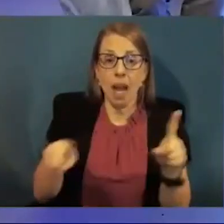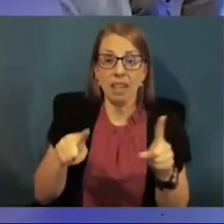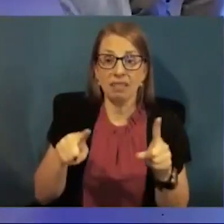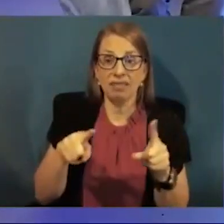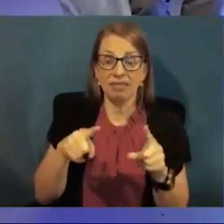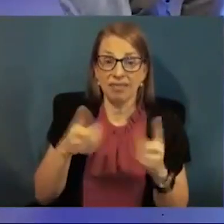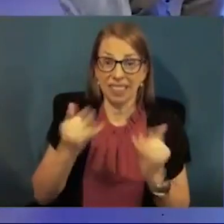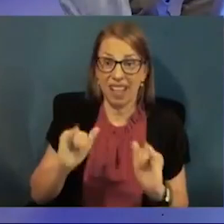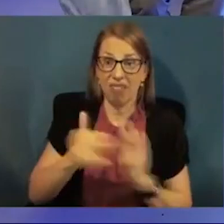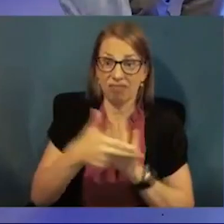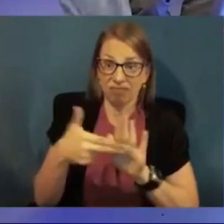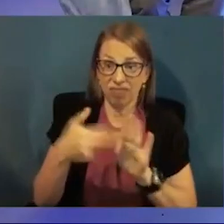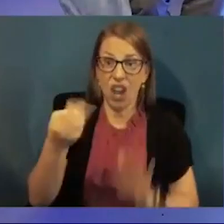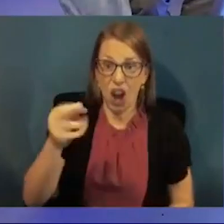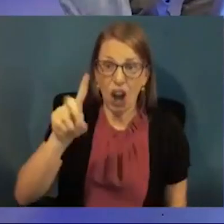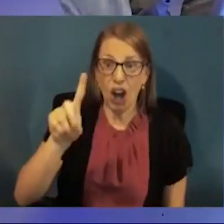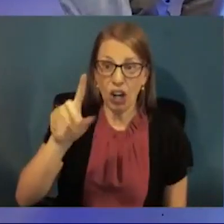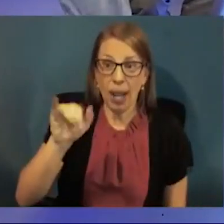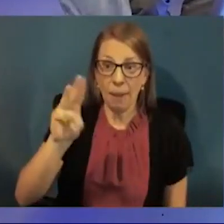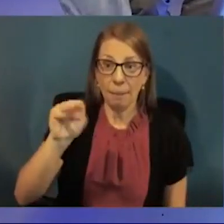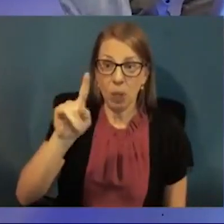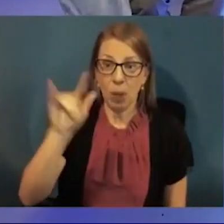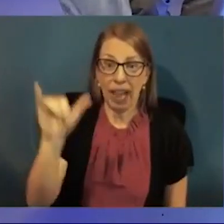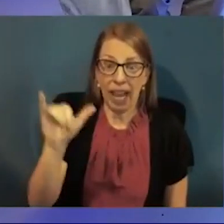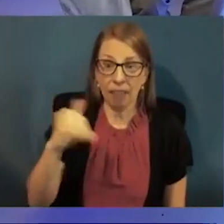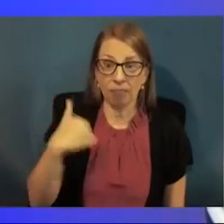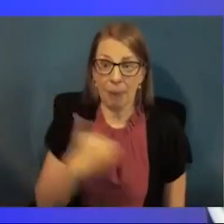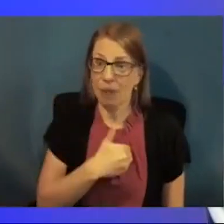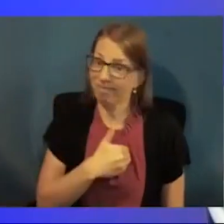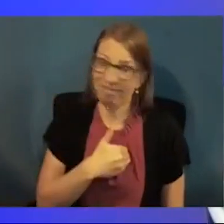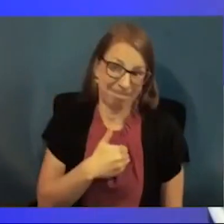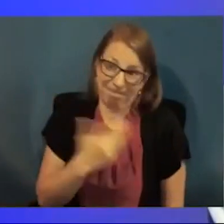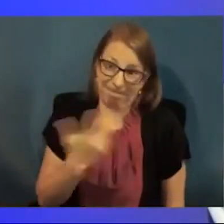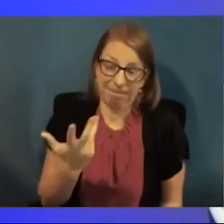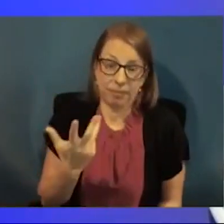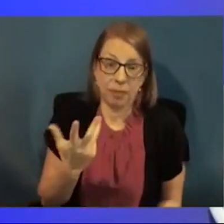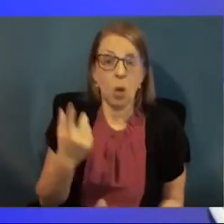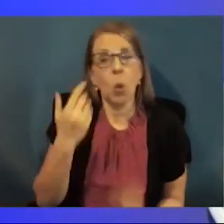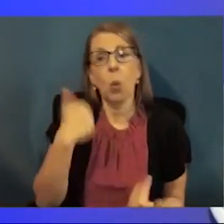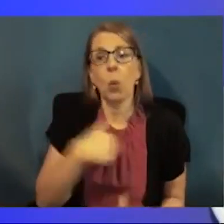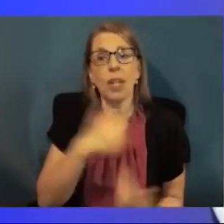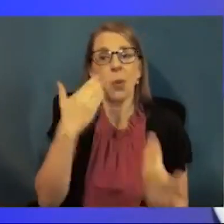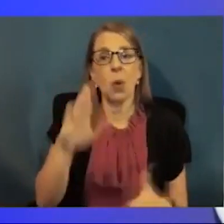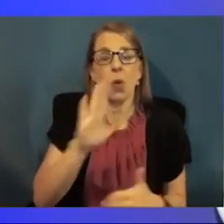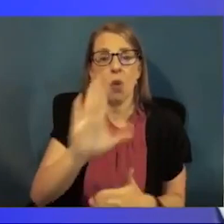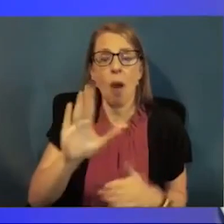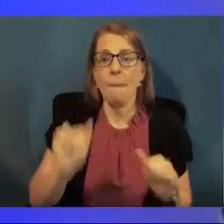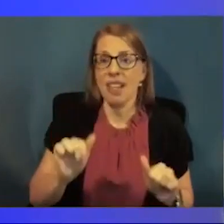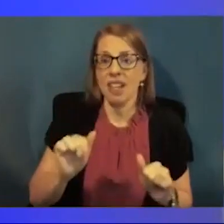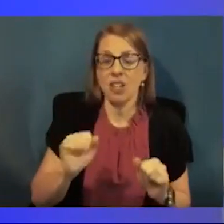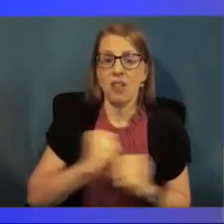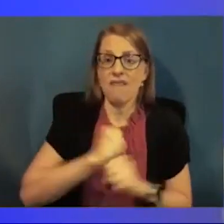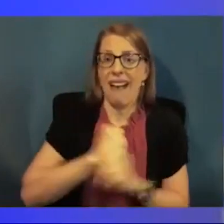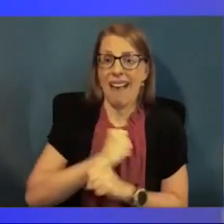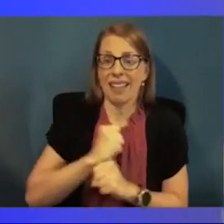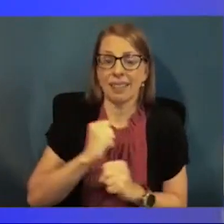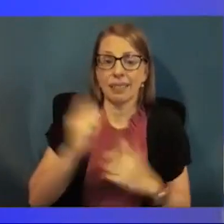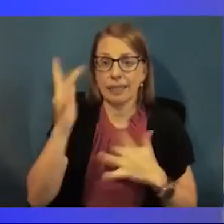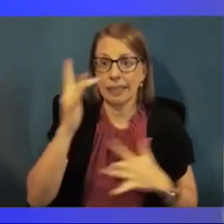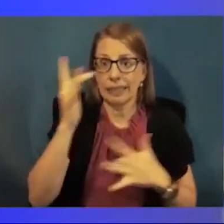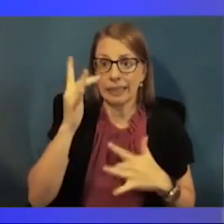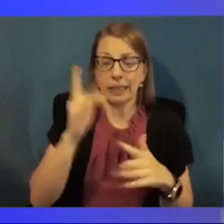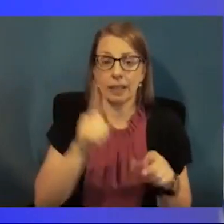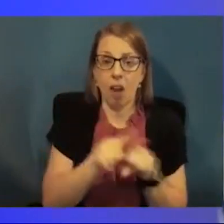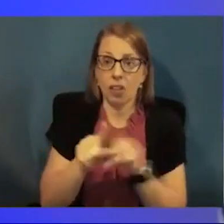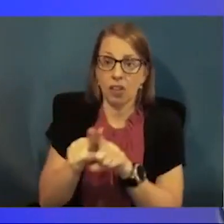where it correlates with your immunity and your ability to fight off disease, and again, also not spread it, which is important as